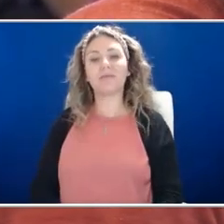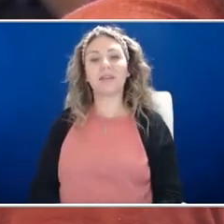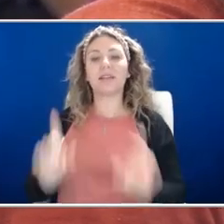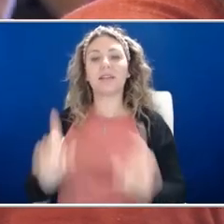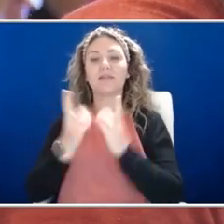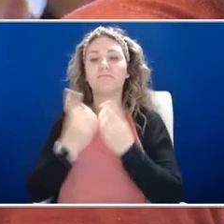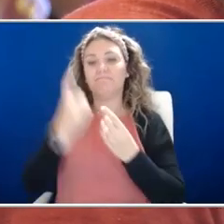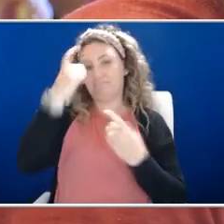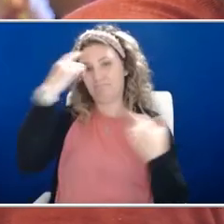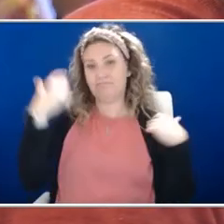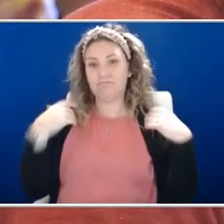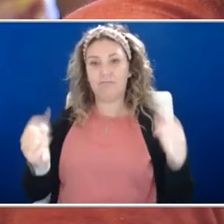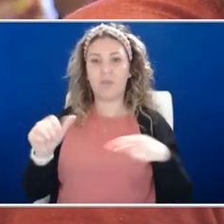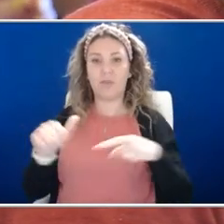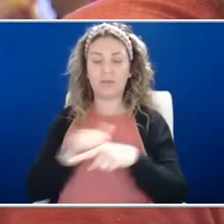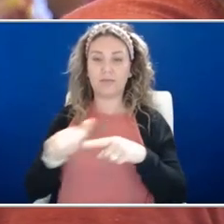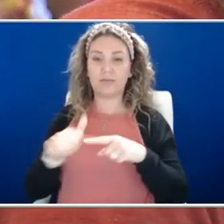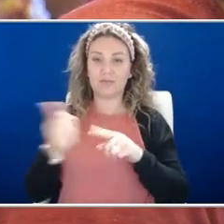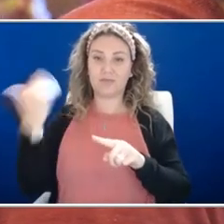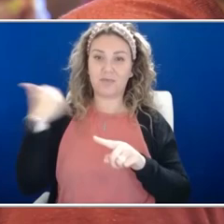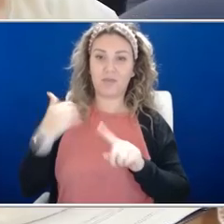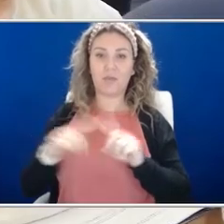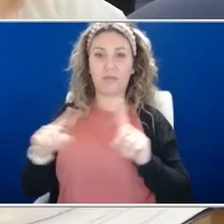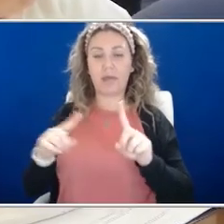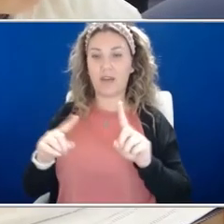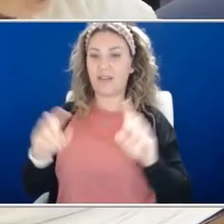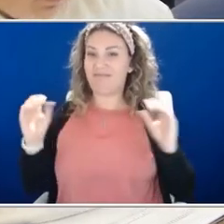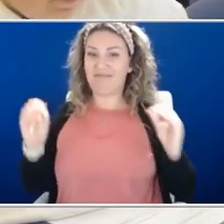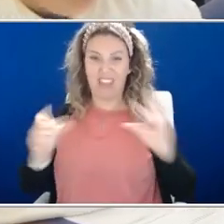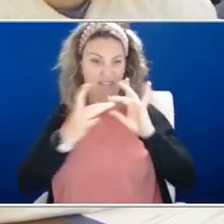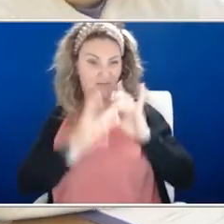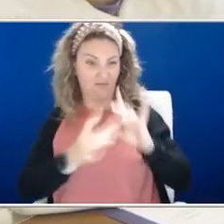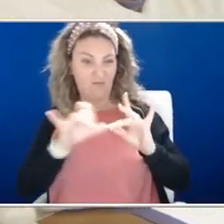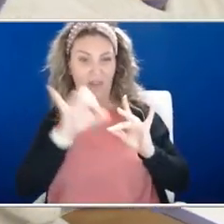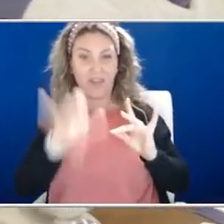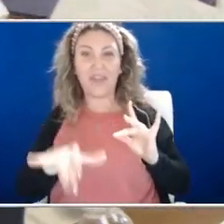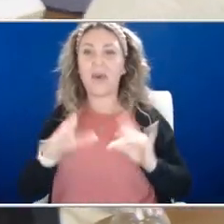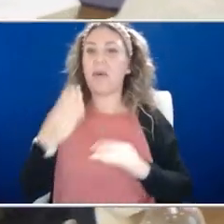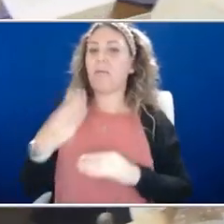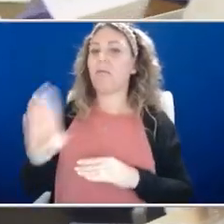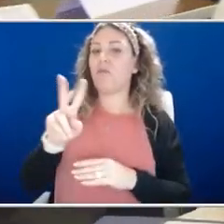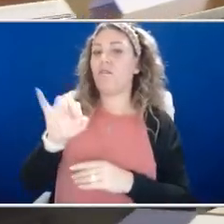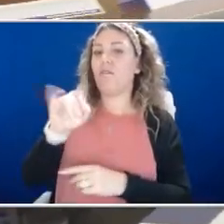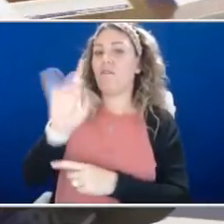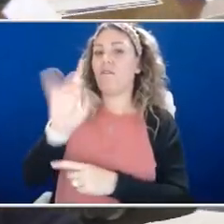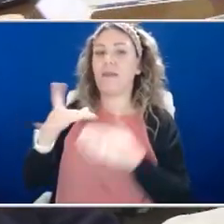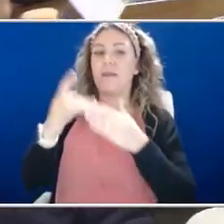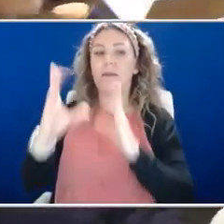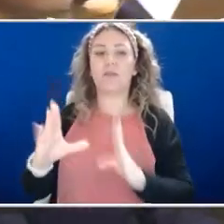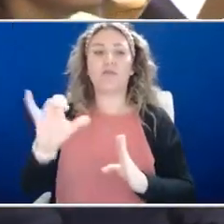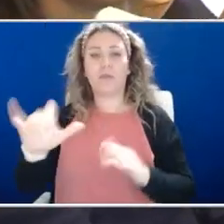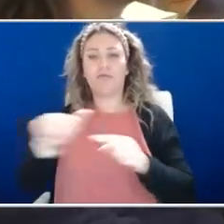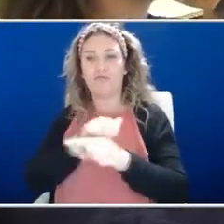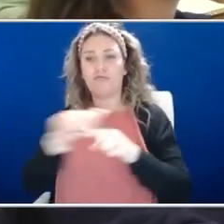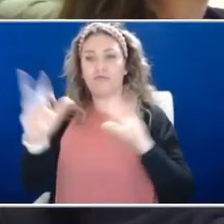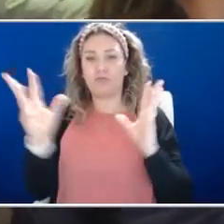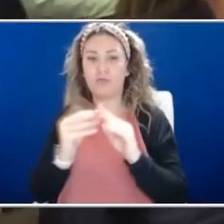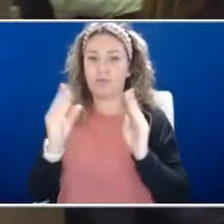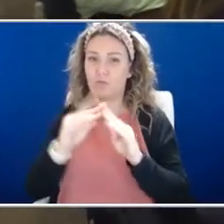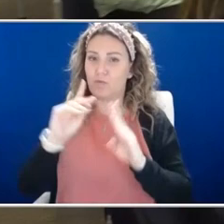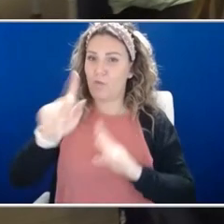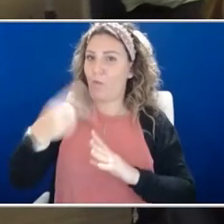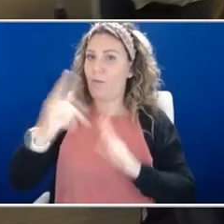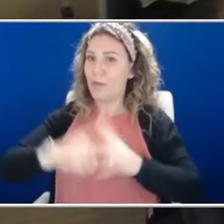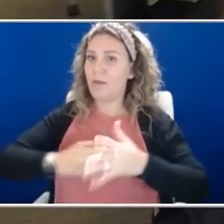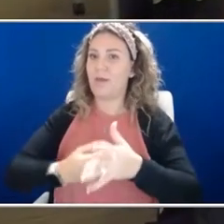training before this, but really nothing to this extent. Blue Valley leaders say this training session is only the beginning. It's the tip of the